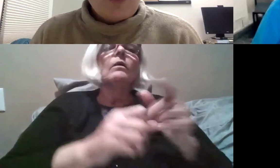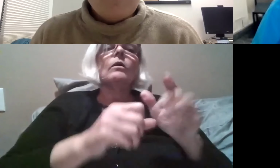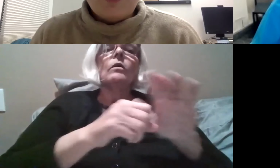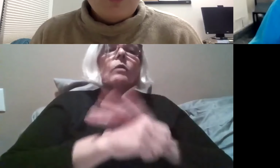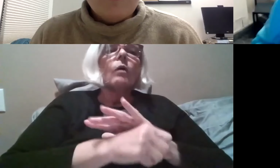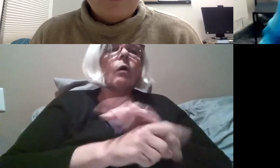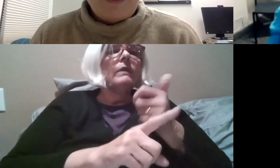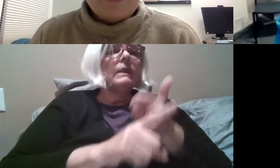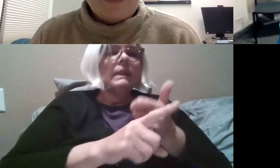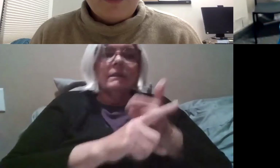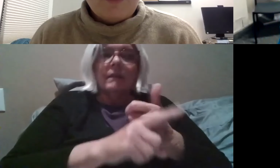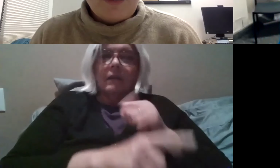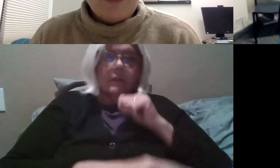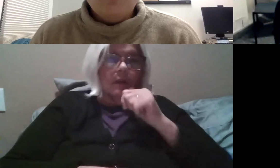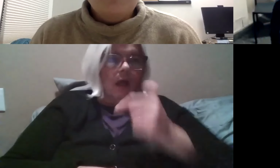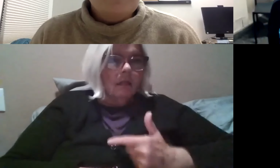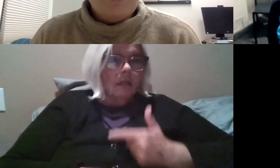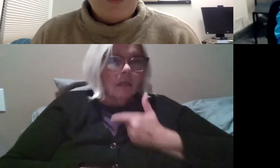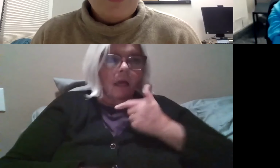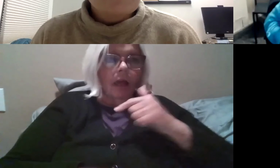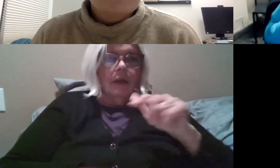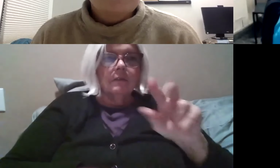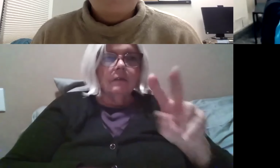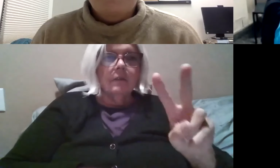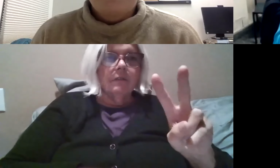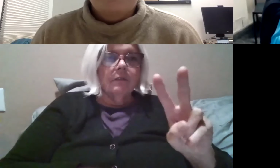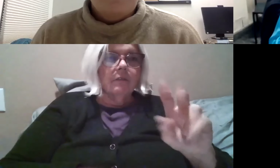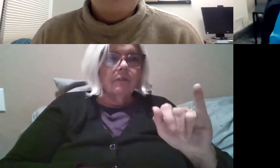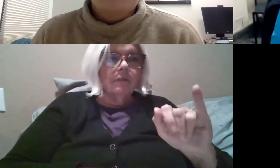present from the COVID vaccine already would not